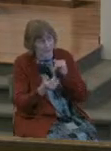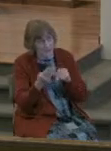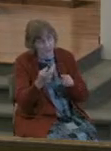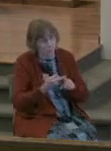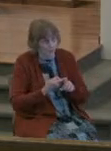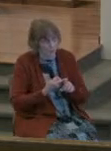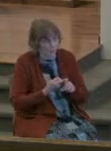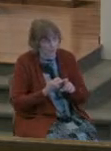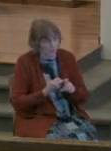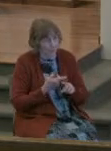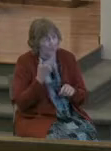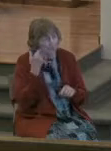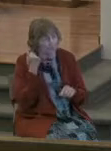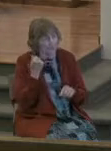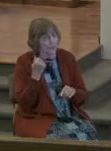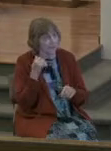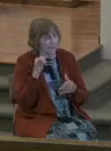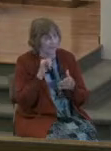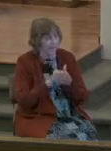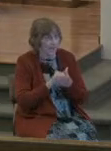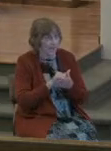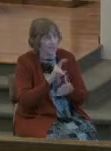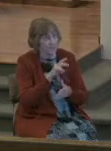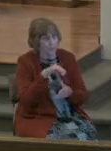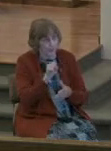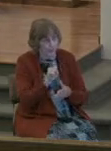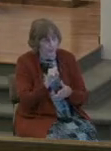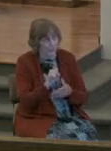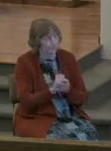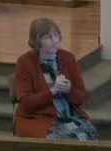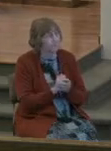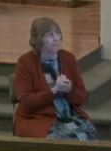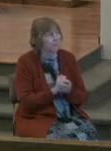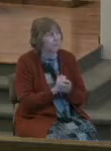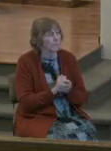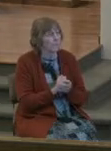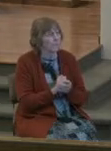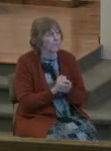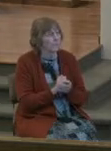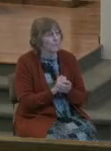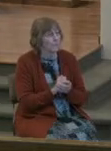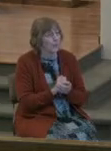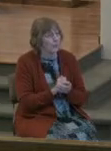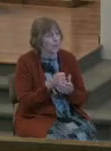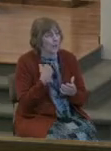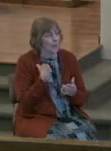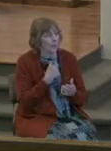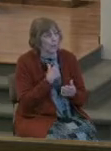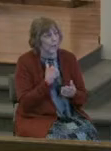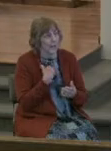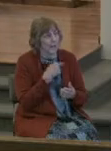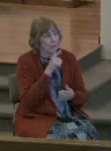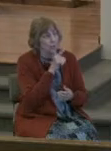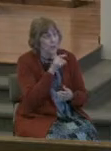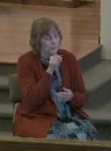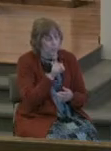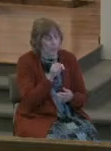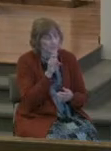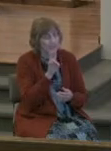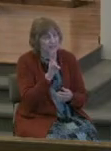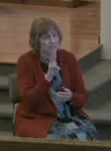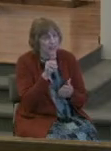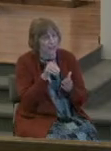months because of the coronavirus. And we've got at least 1.7